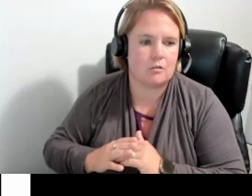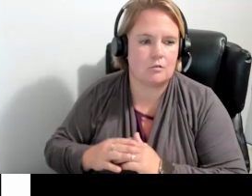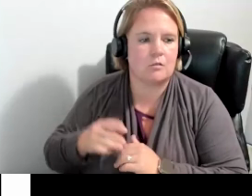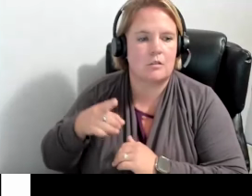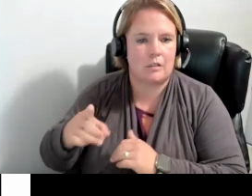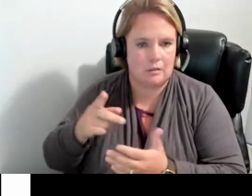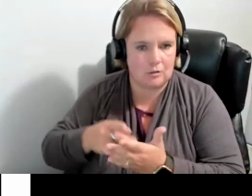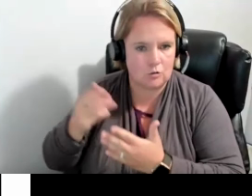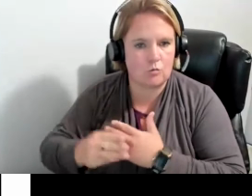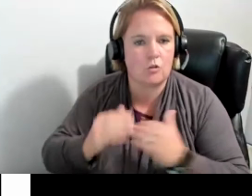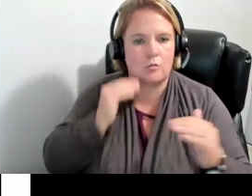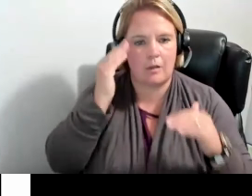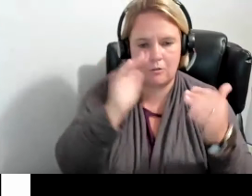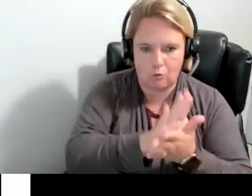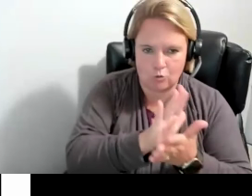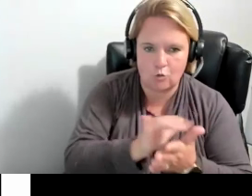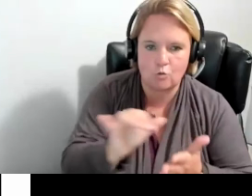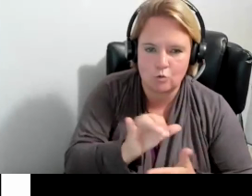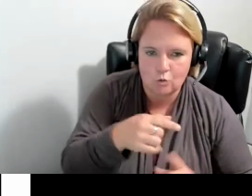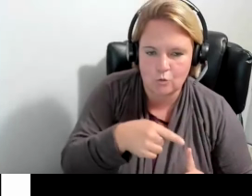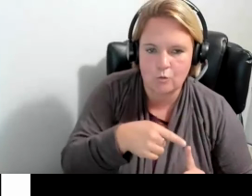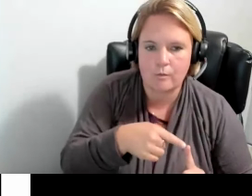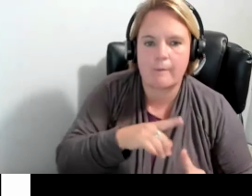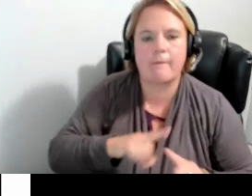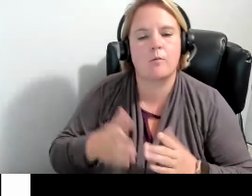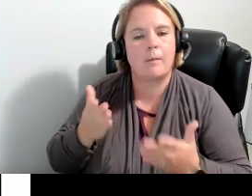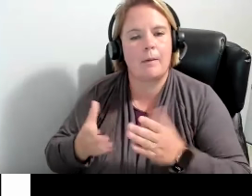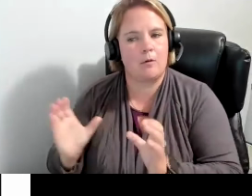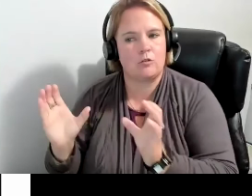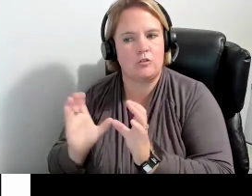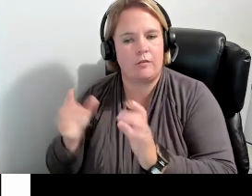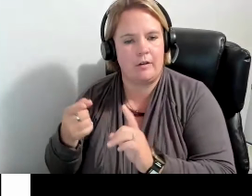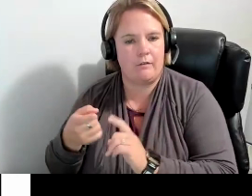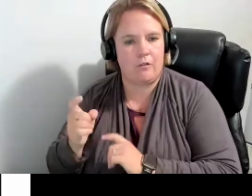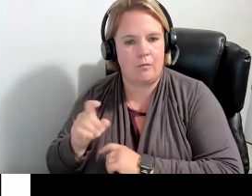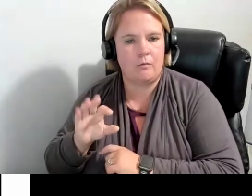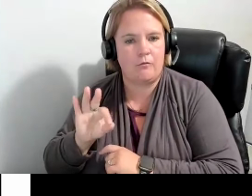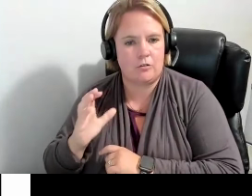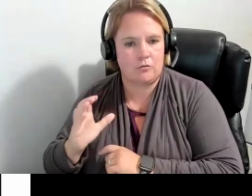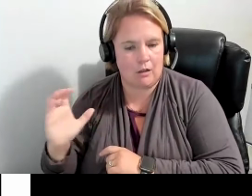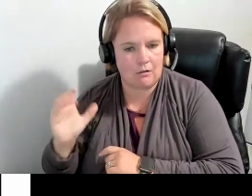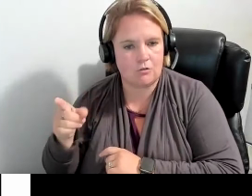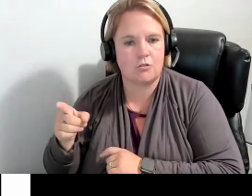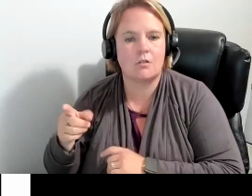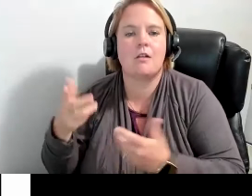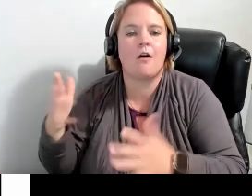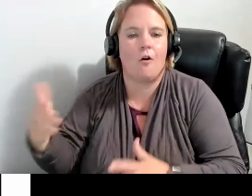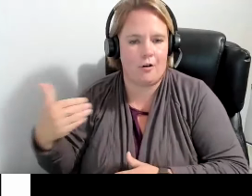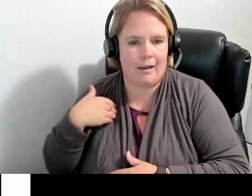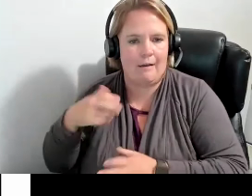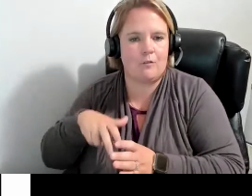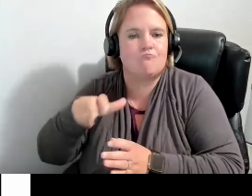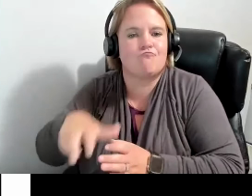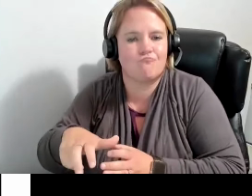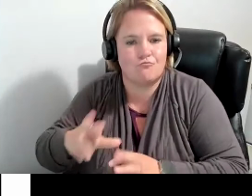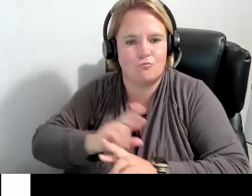here at the adult school, but maybe I want to get a certificate from Fresno City College. I want to work on a degree later. They already kind of have that jump started with